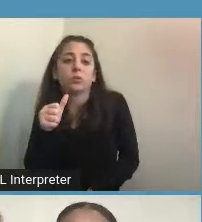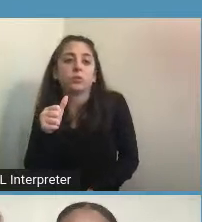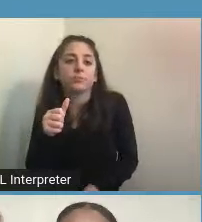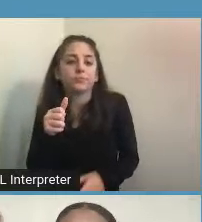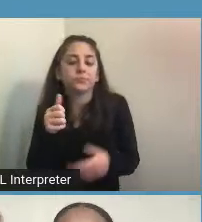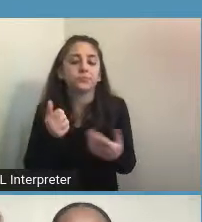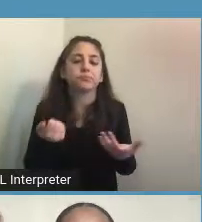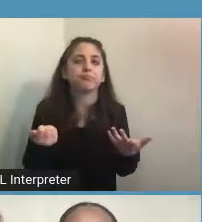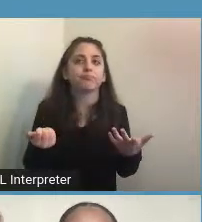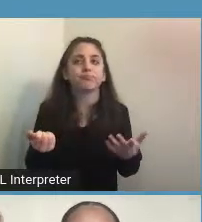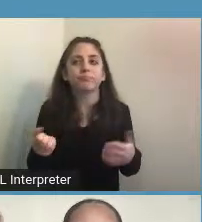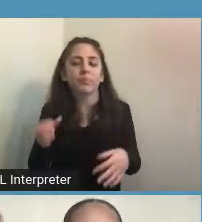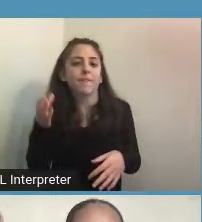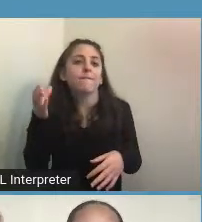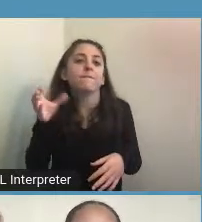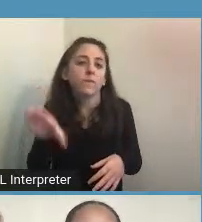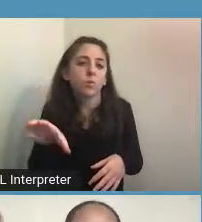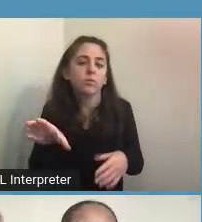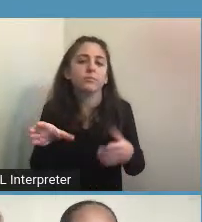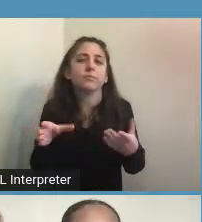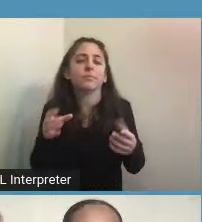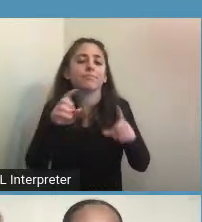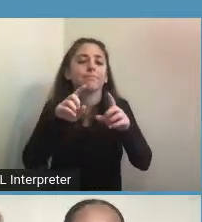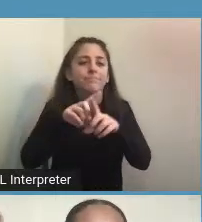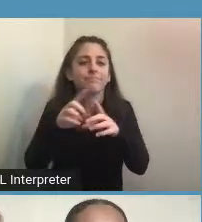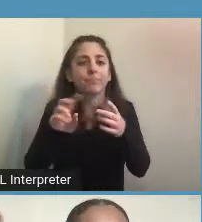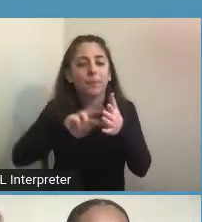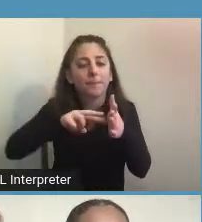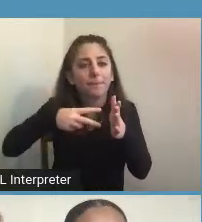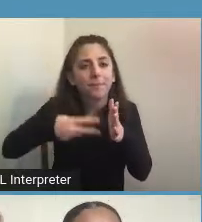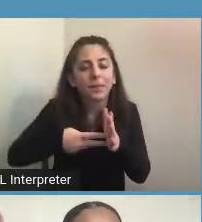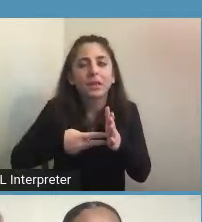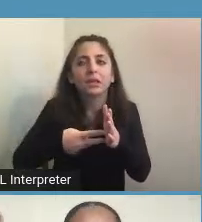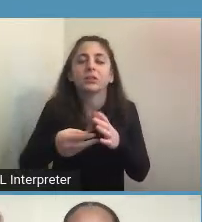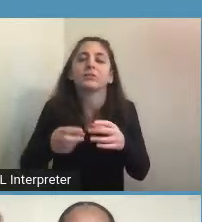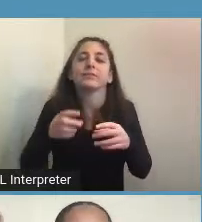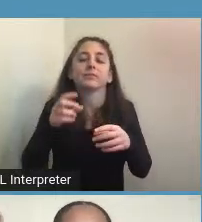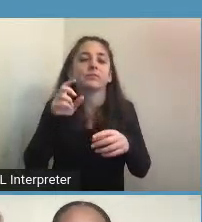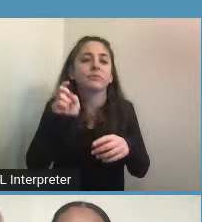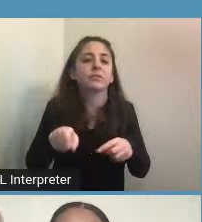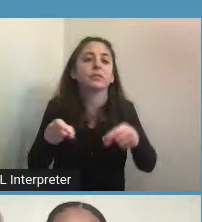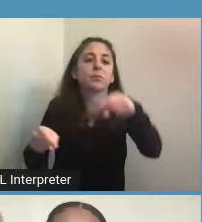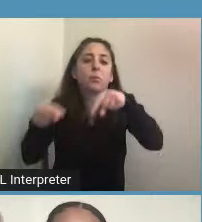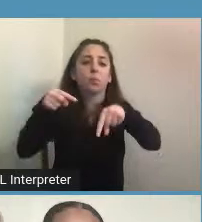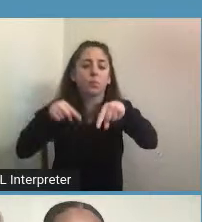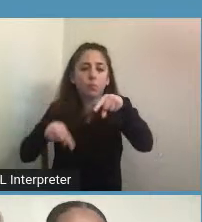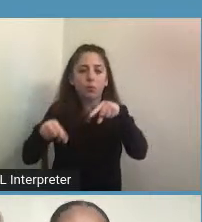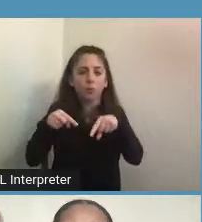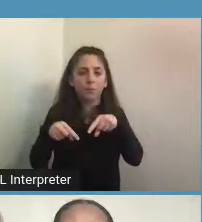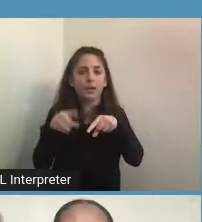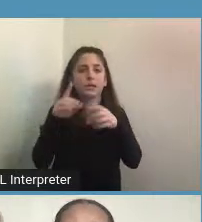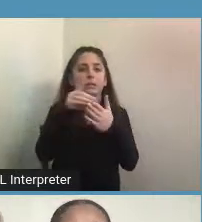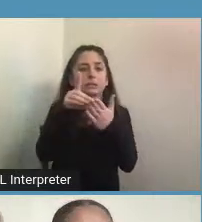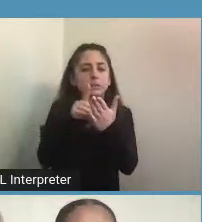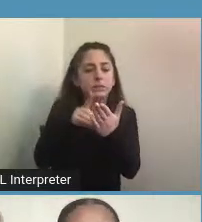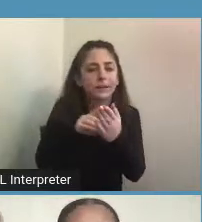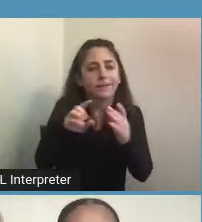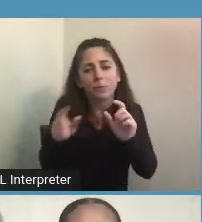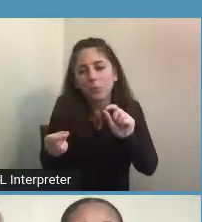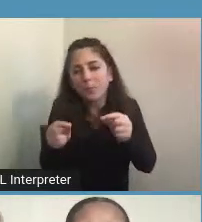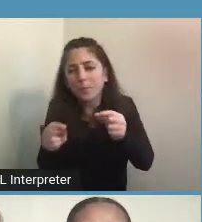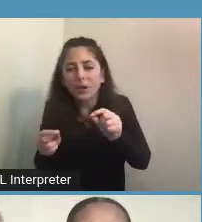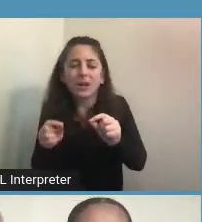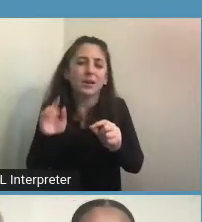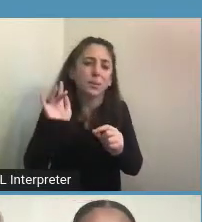you're failing. It just means you need to like go back, relook at the design, maybe do one slight tweak, delete